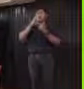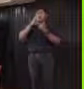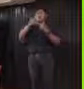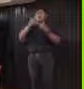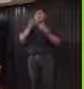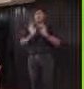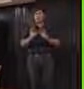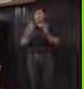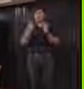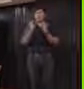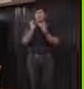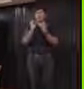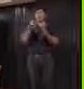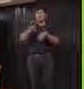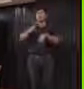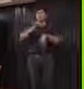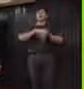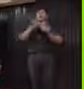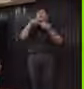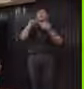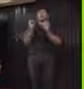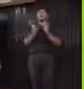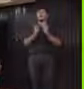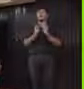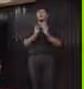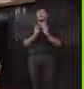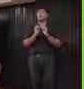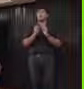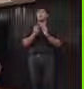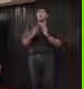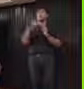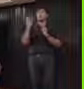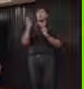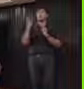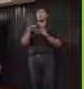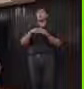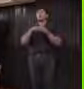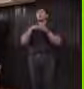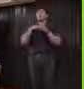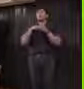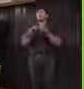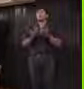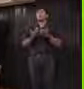formal complaints were made at that time. What was your second question? About the army.